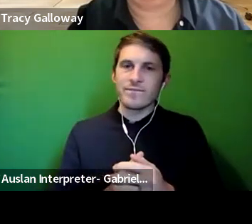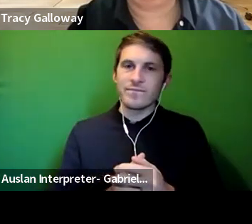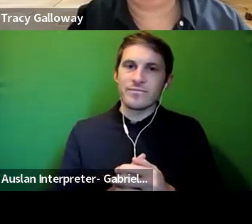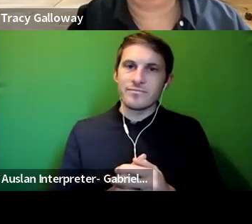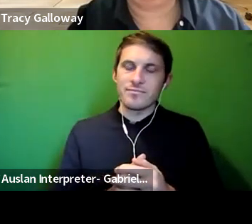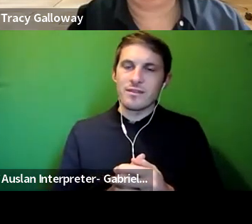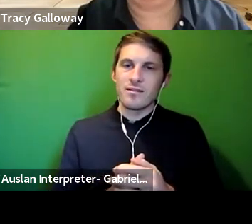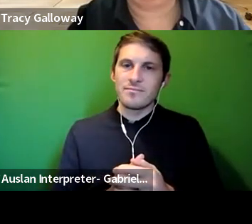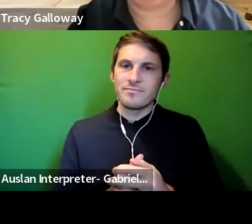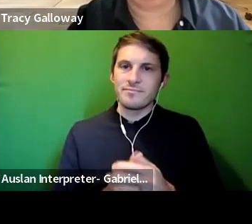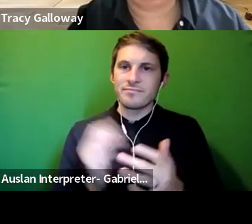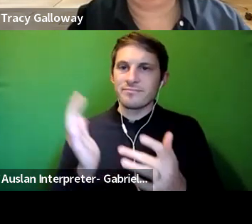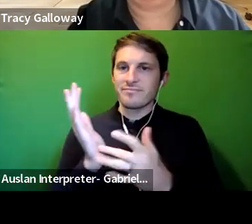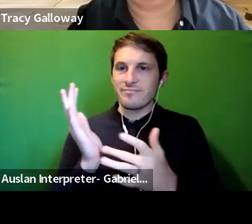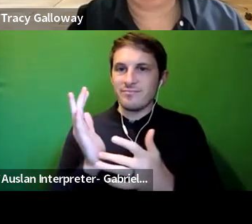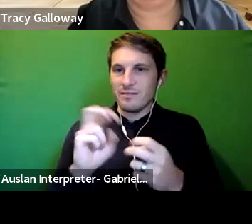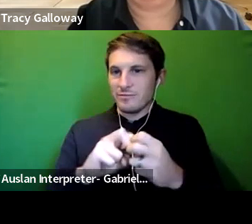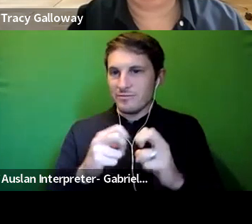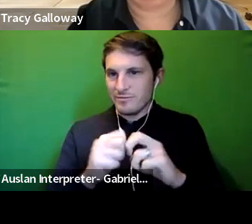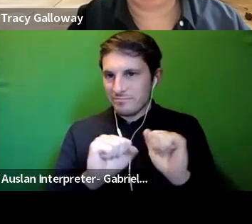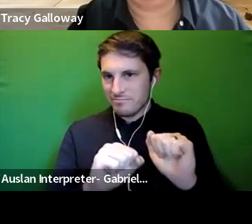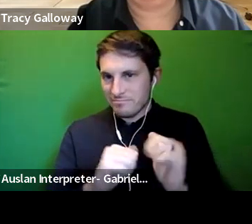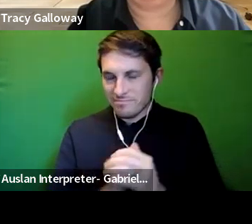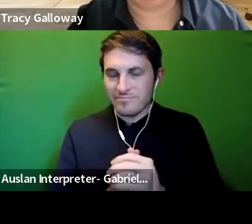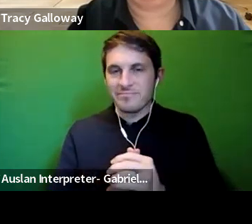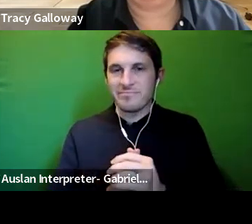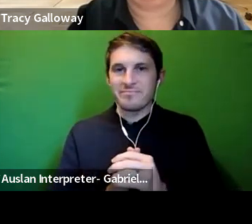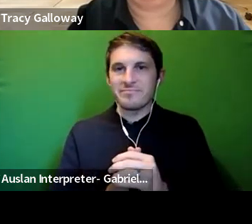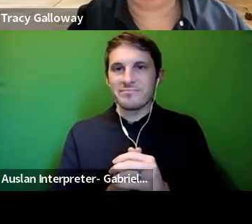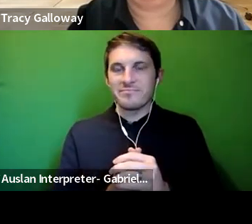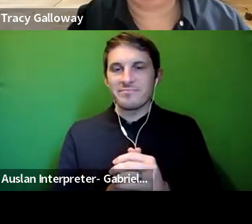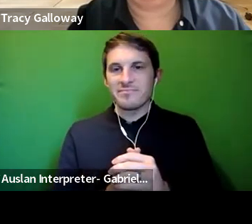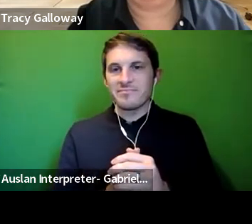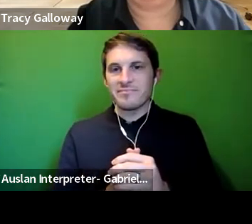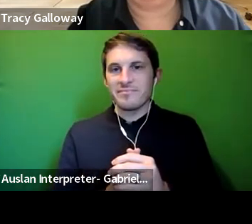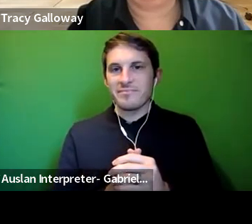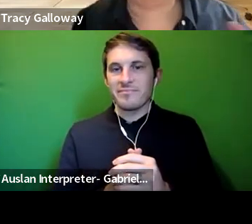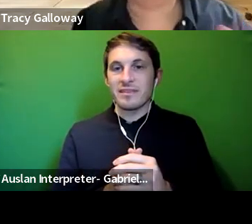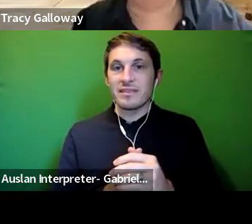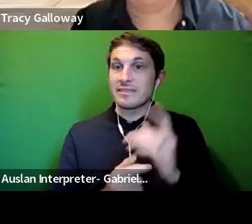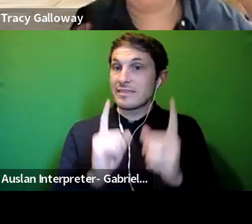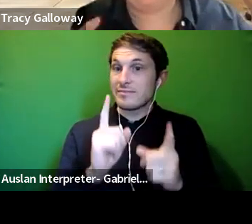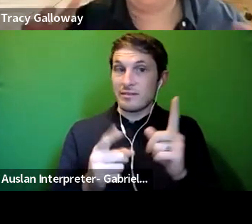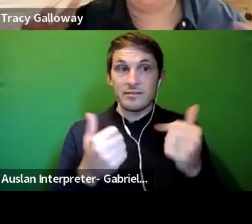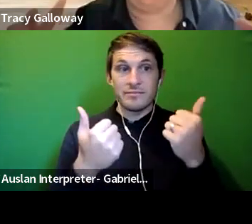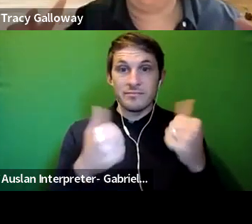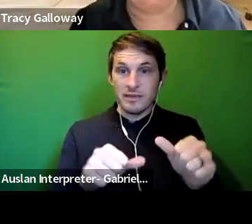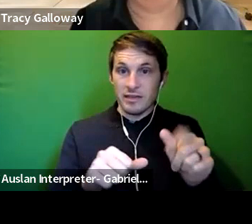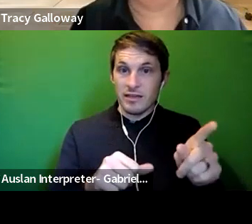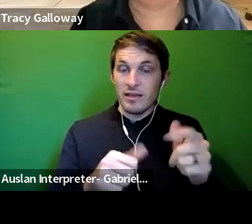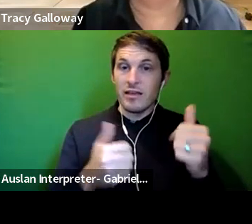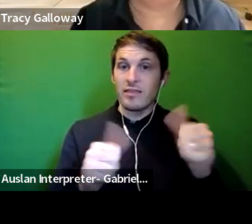accessibility readily built in and available to them. And then they'll go to consistency, is really